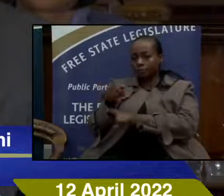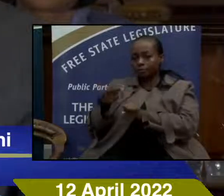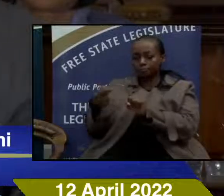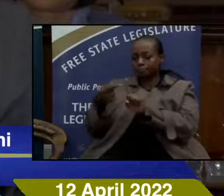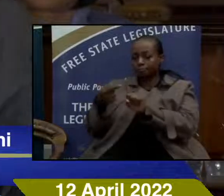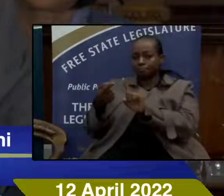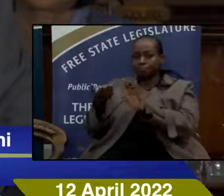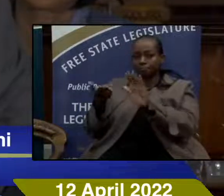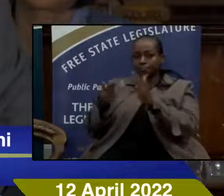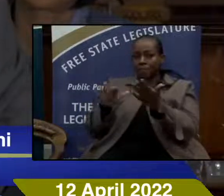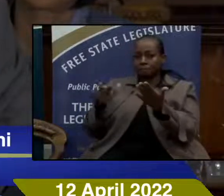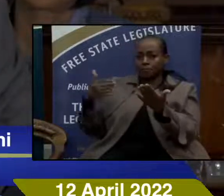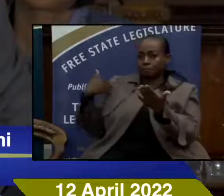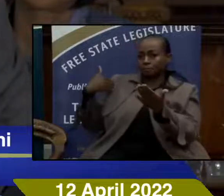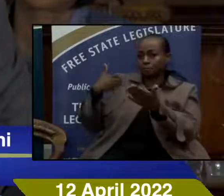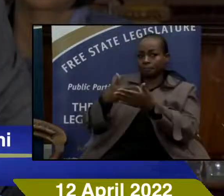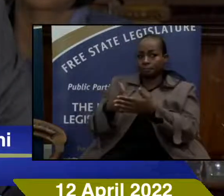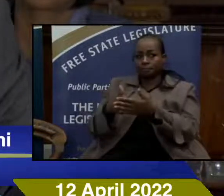of